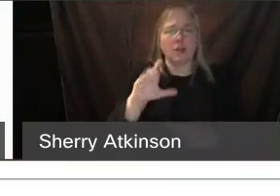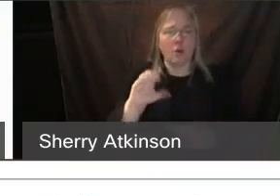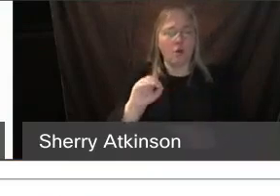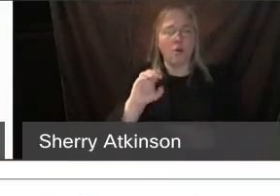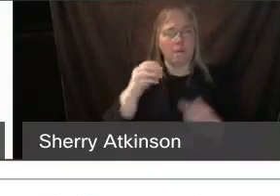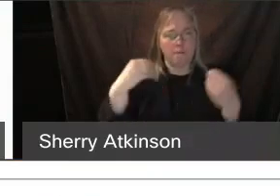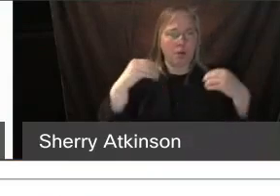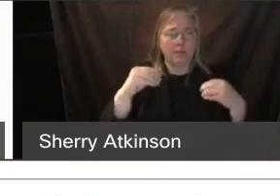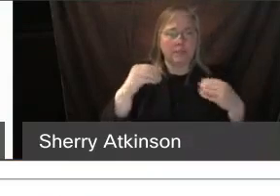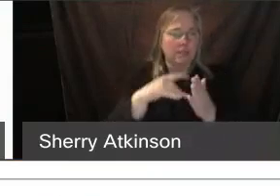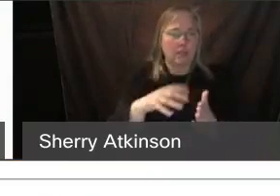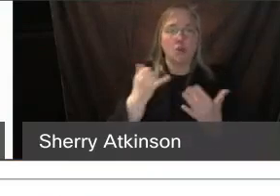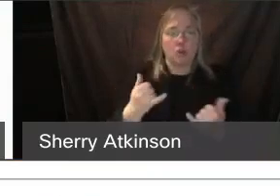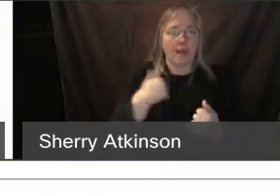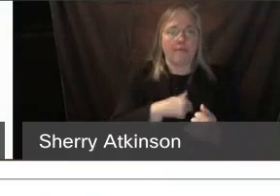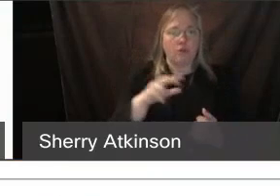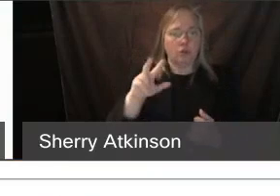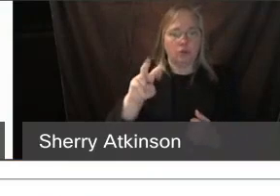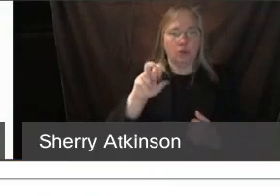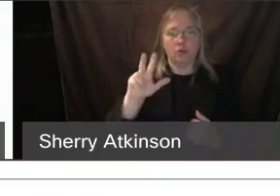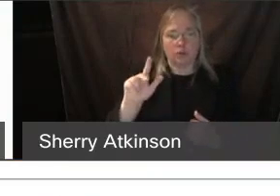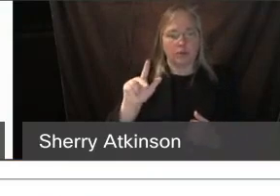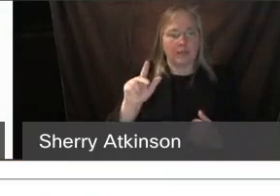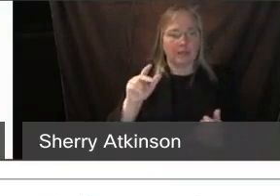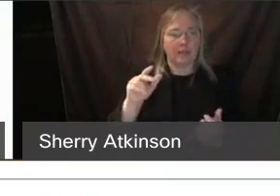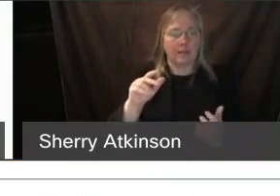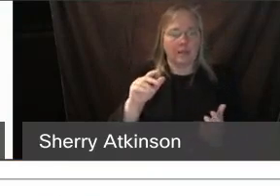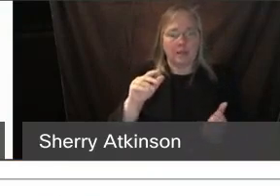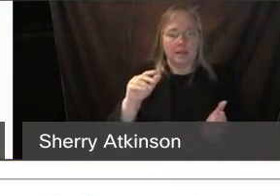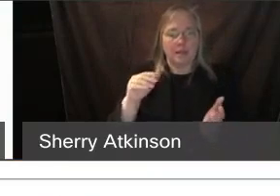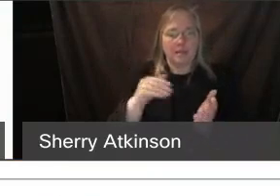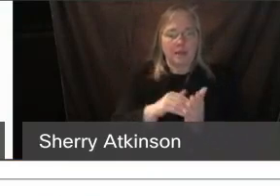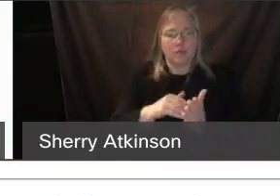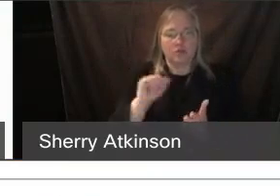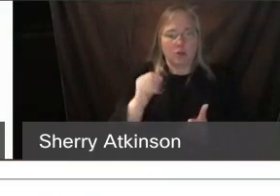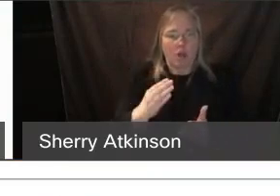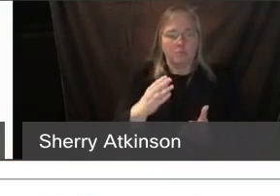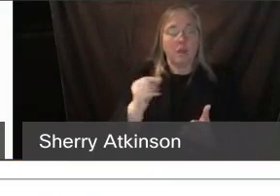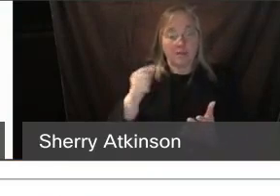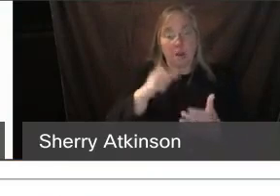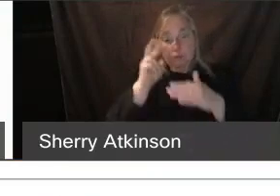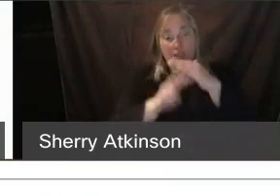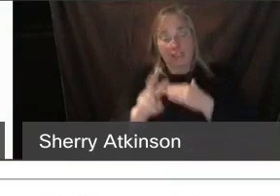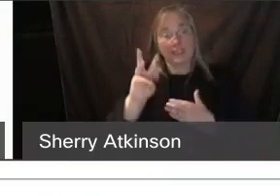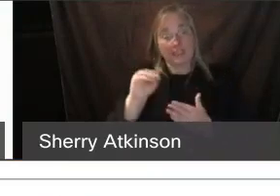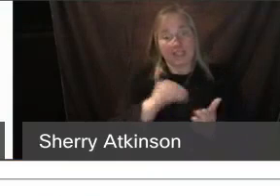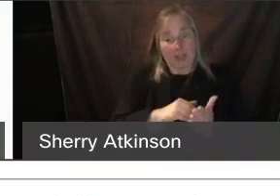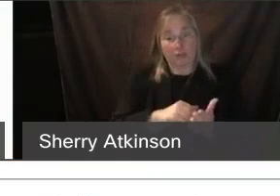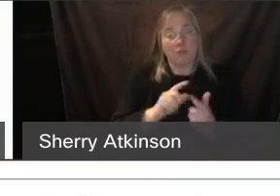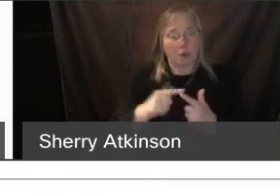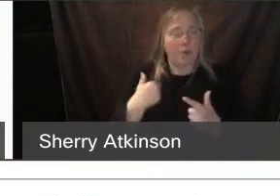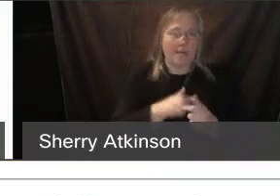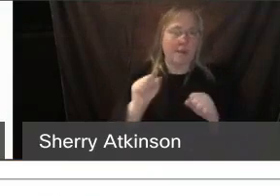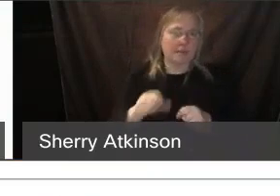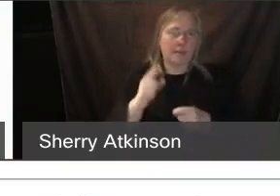Currently, we have 223,000 jobs. They're projecting 60,000 jobs demand. We have capacity for 30,000. So they're basically